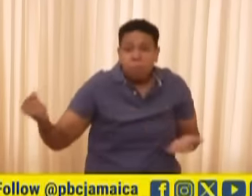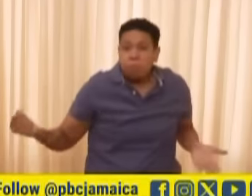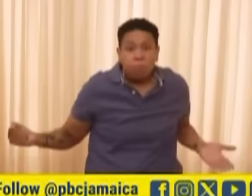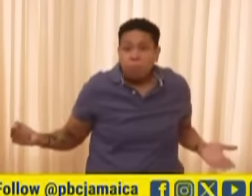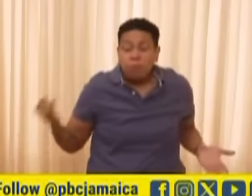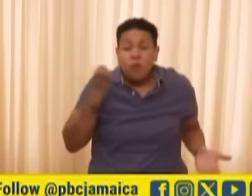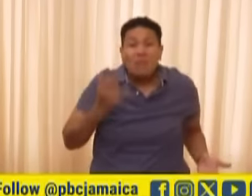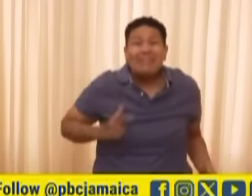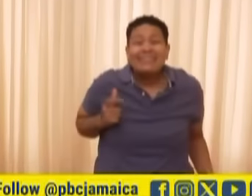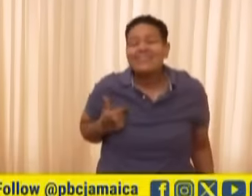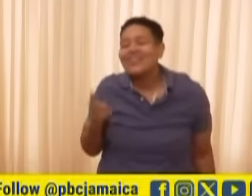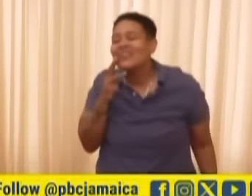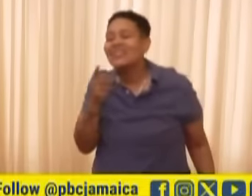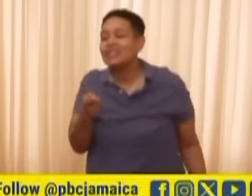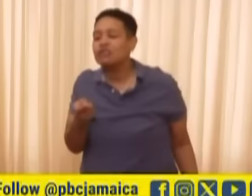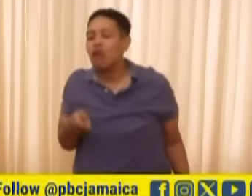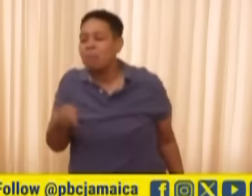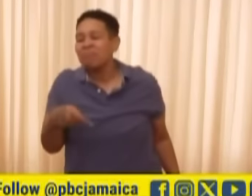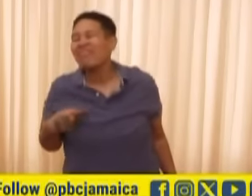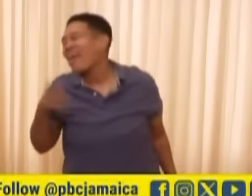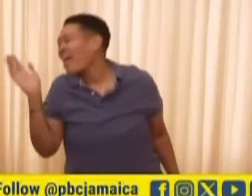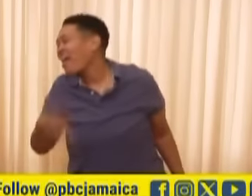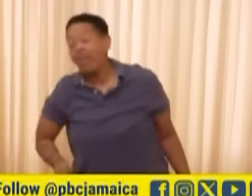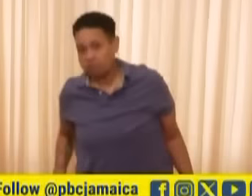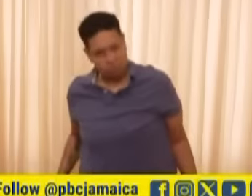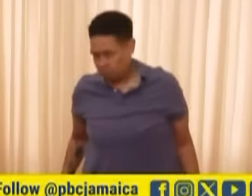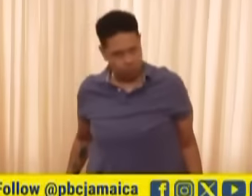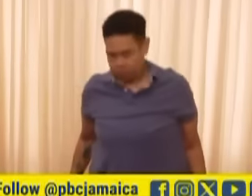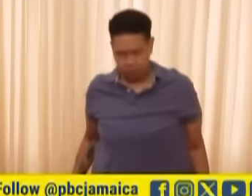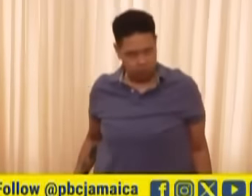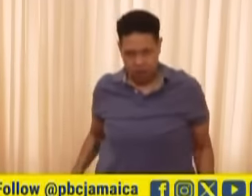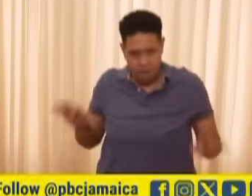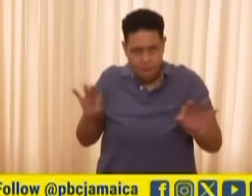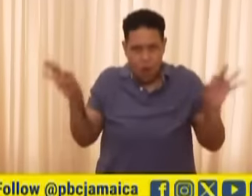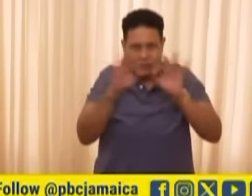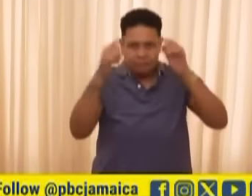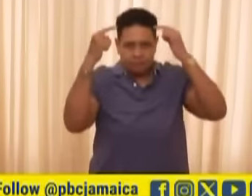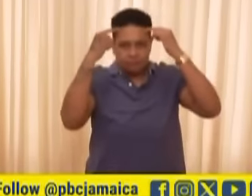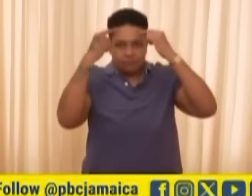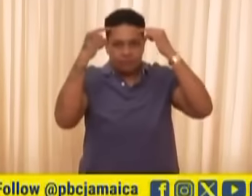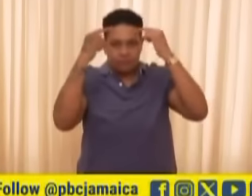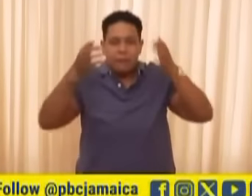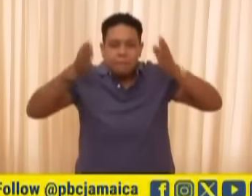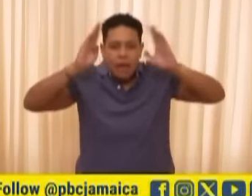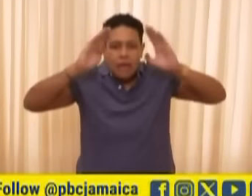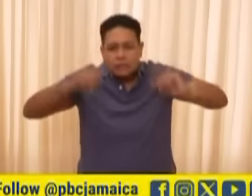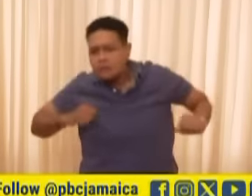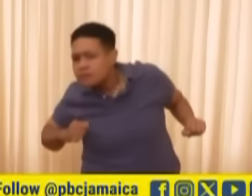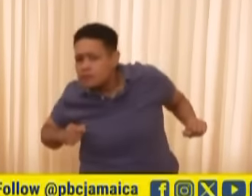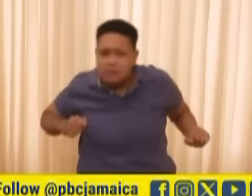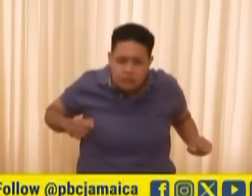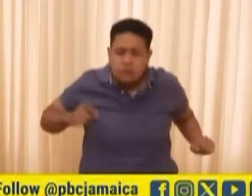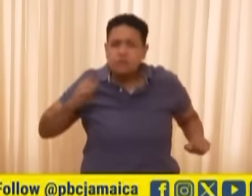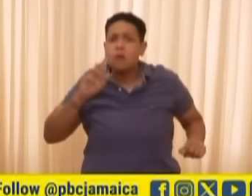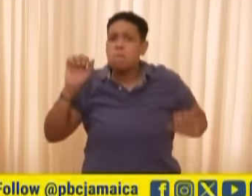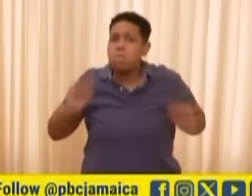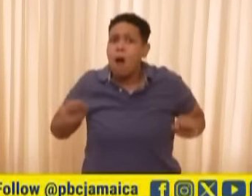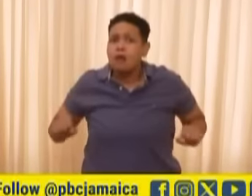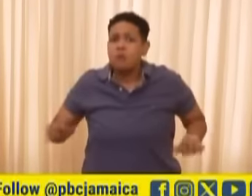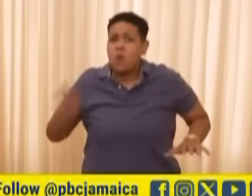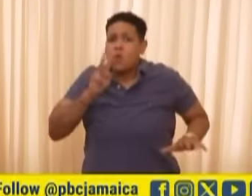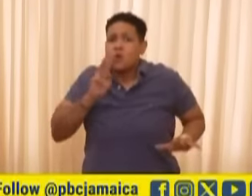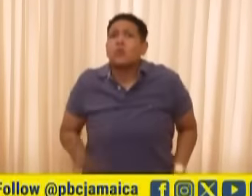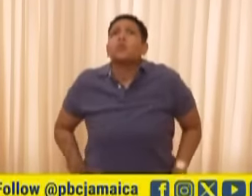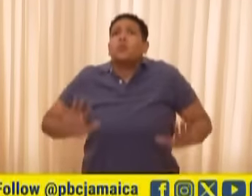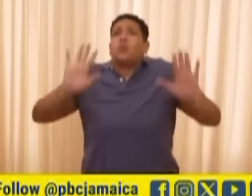living anywhere near a coastline, it is important that you pay attention to the fact that storm surge is a